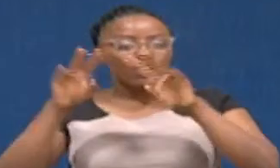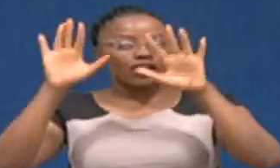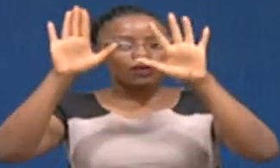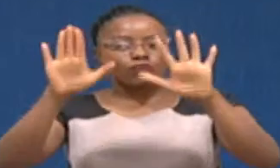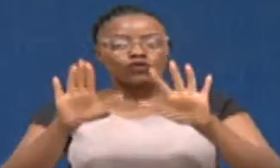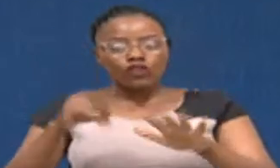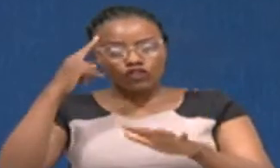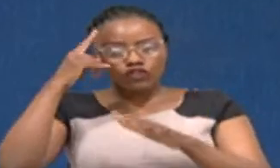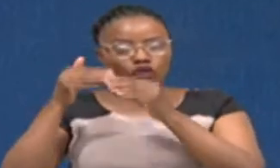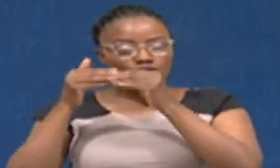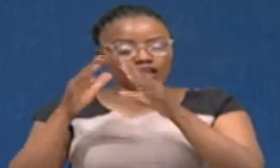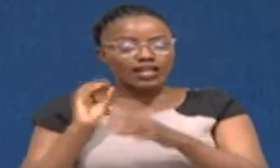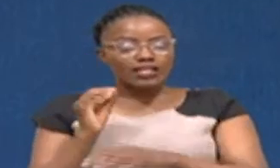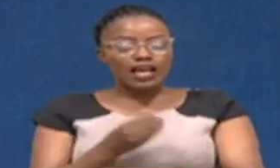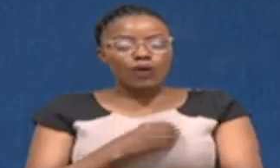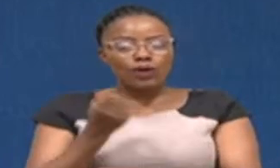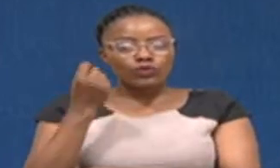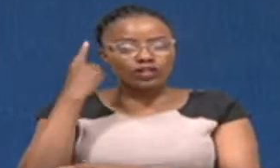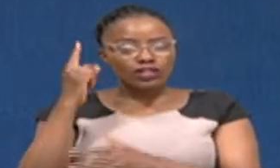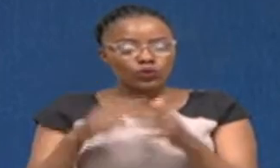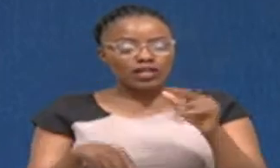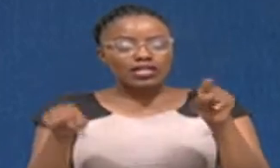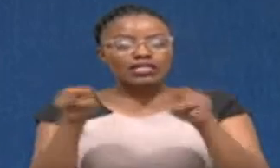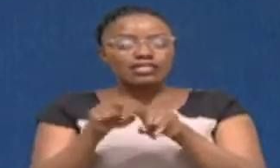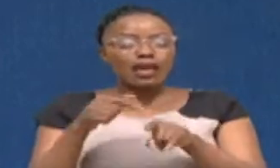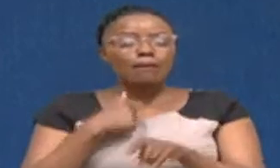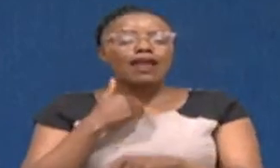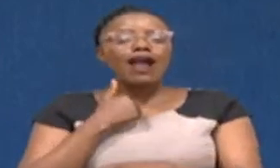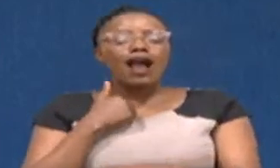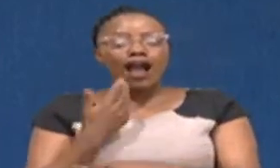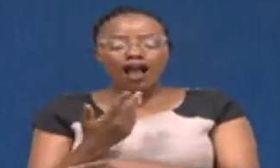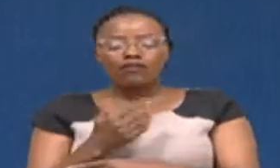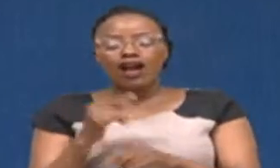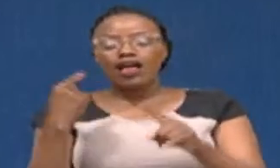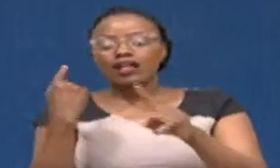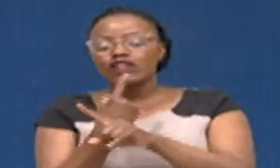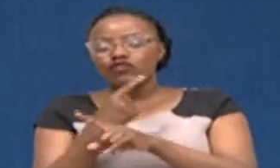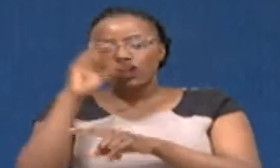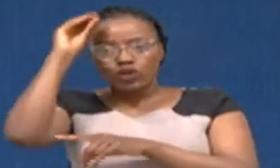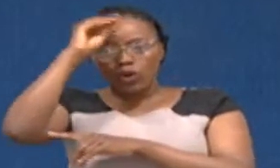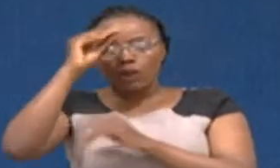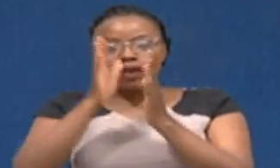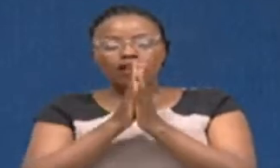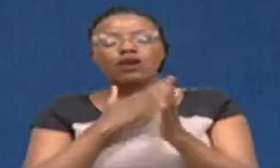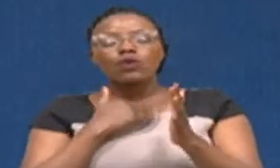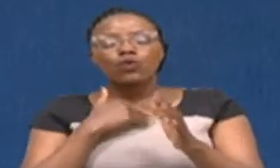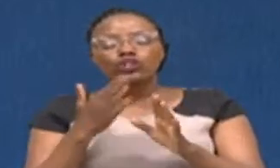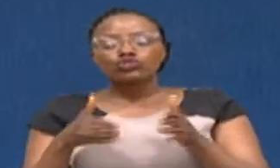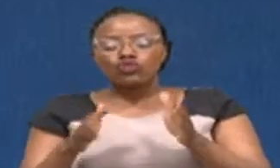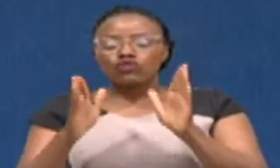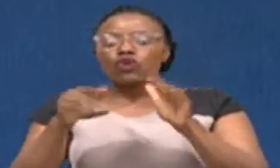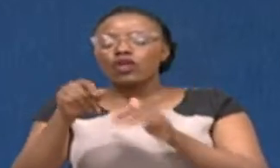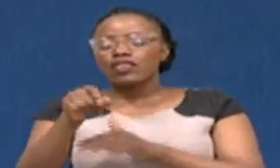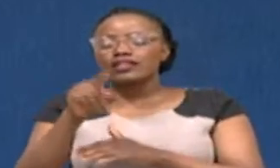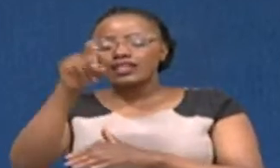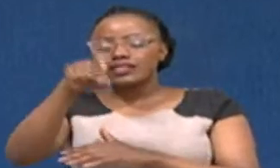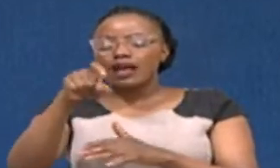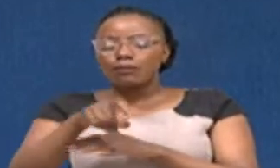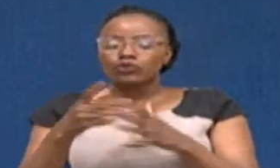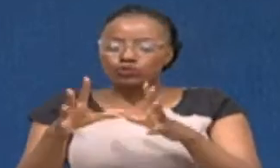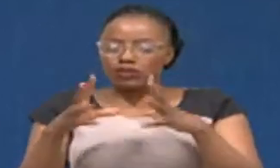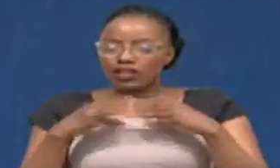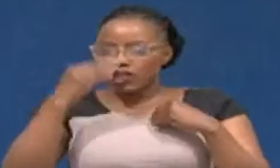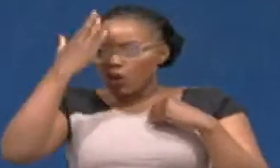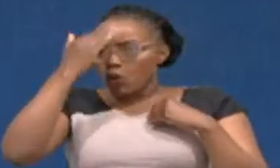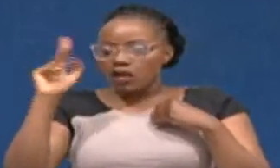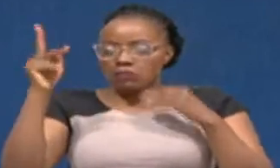for our leaders to understand that even if I have a divergent view and I want to go my direction, I should be tolerated